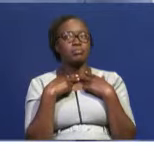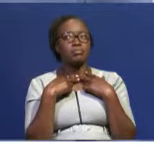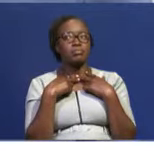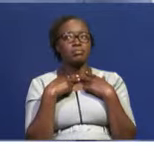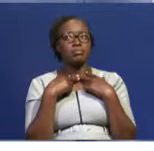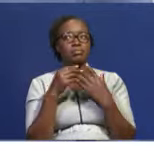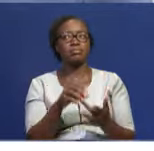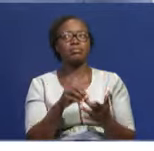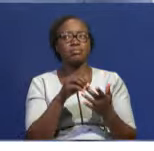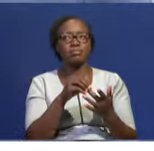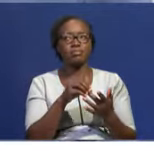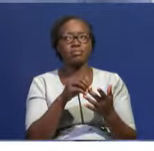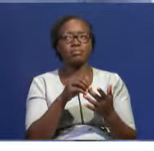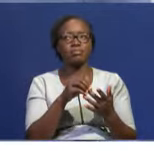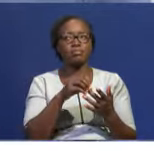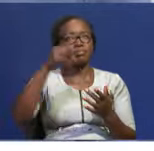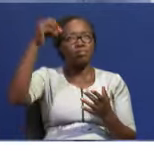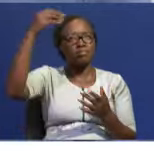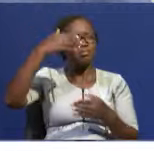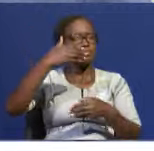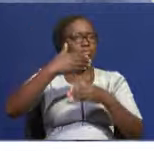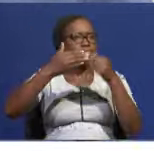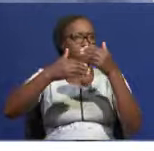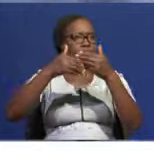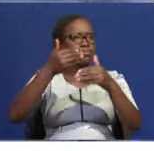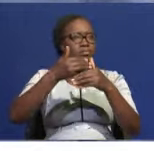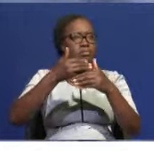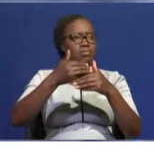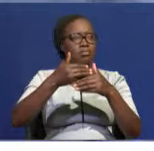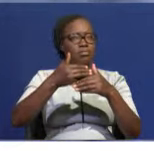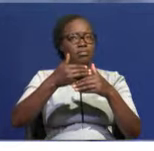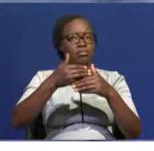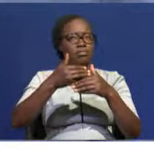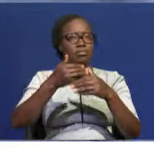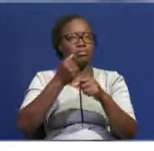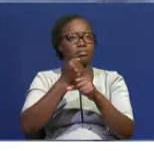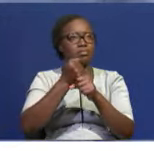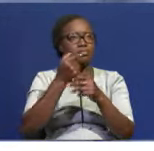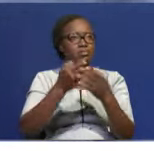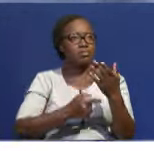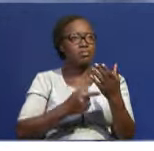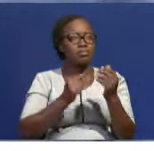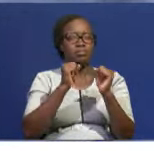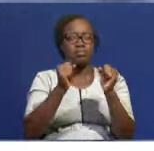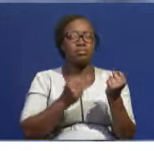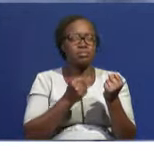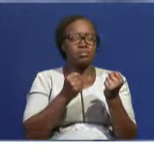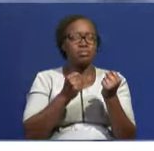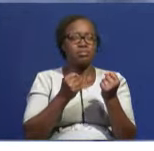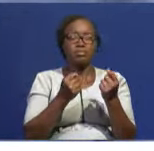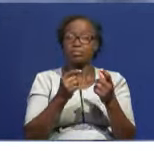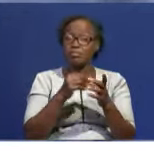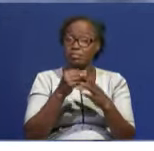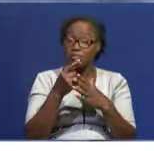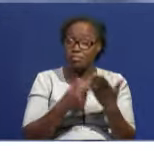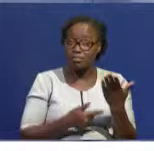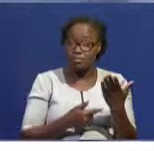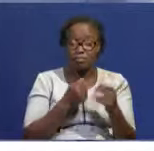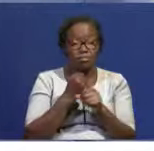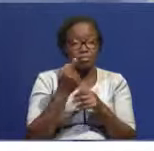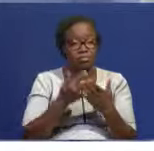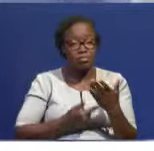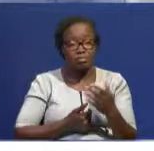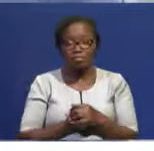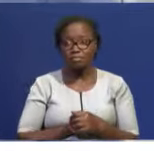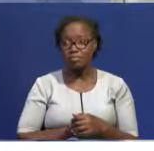especially at the Sunbeam complex. Yeah. And what are you doing if it's a rescue or retrieval mission? What are you doing about